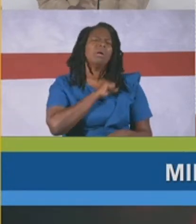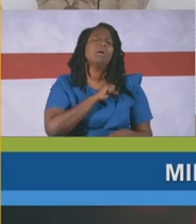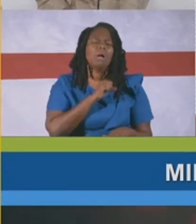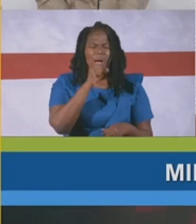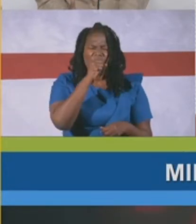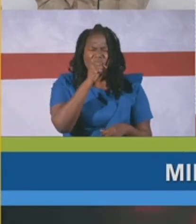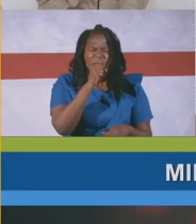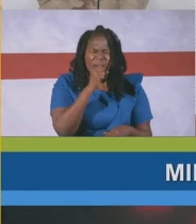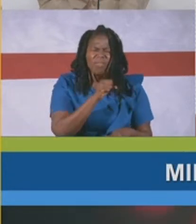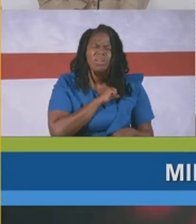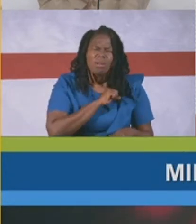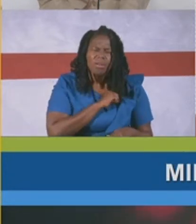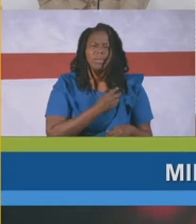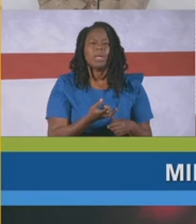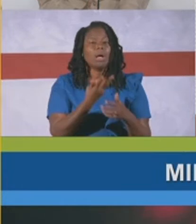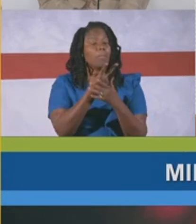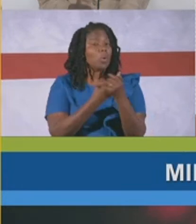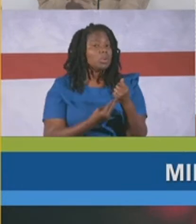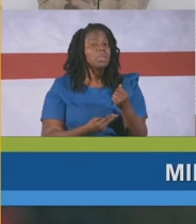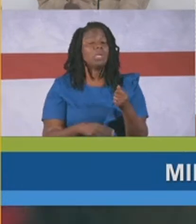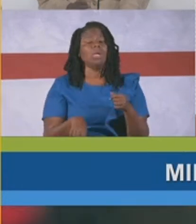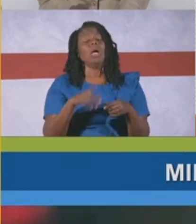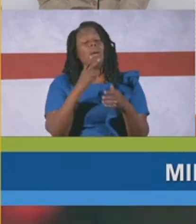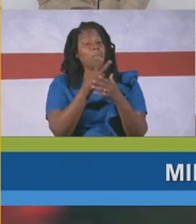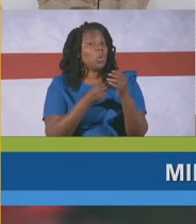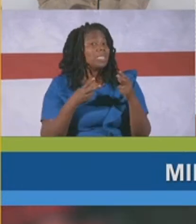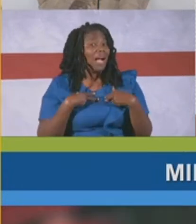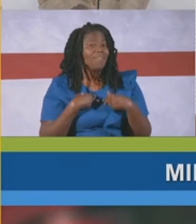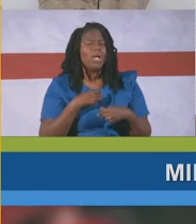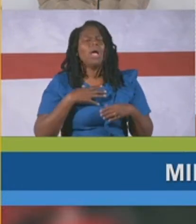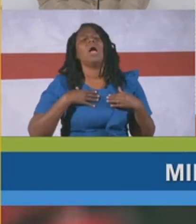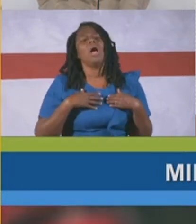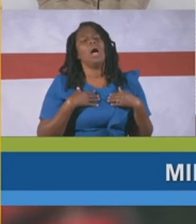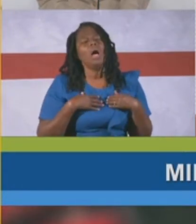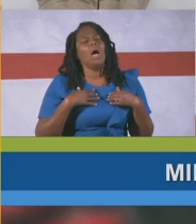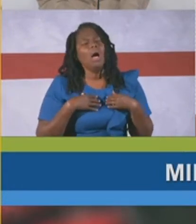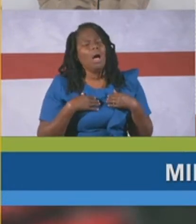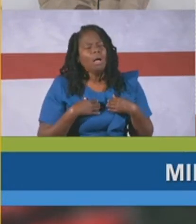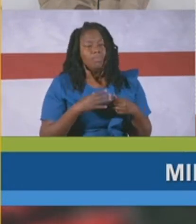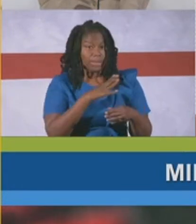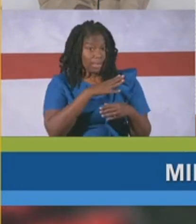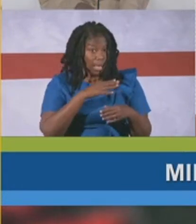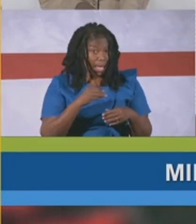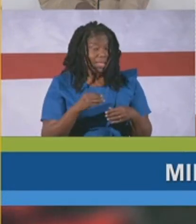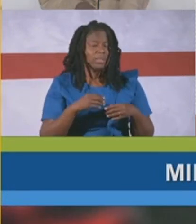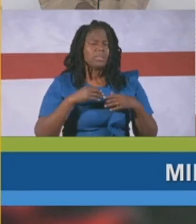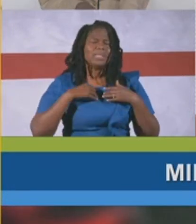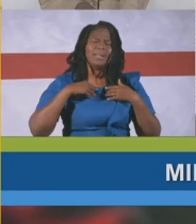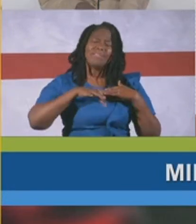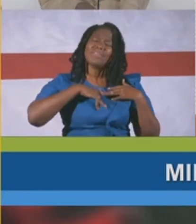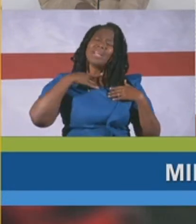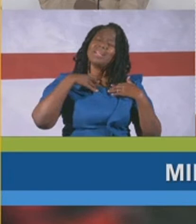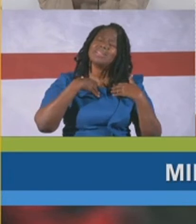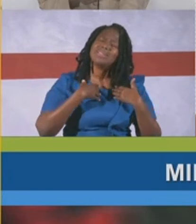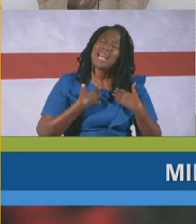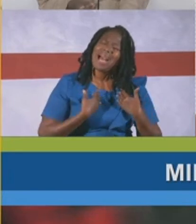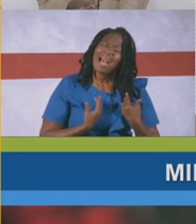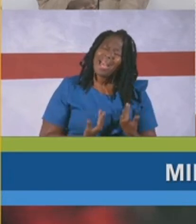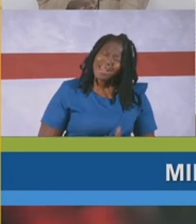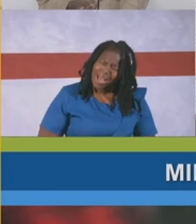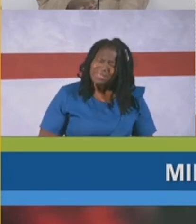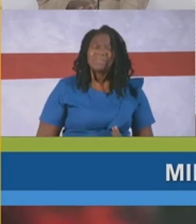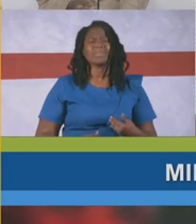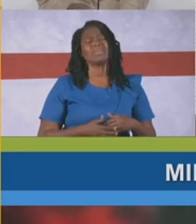both TB and COVID. Caveats though, cough with TB tends to be productive and can